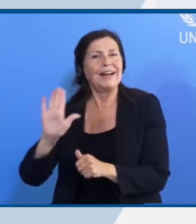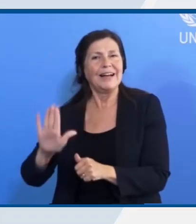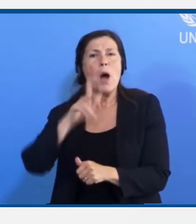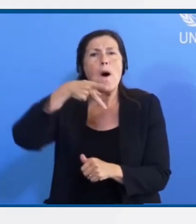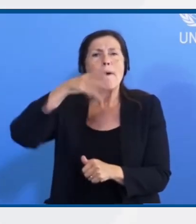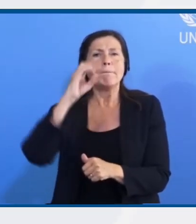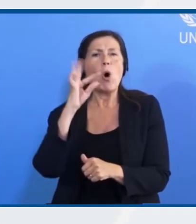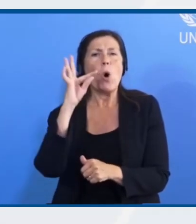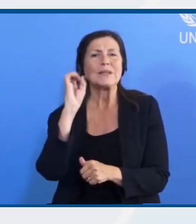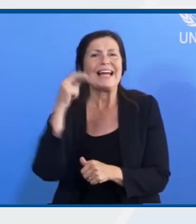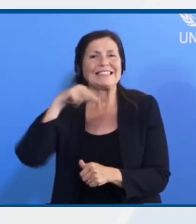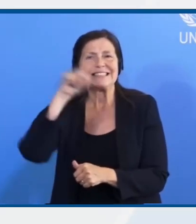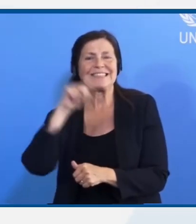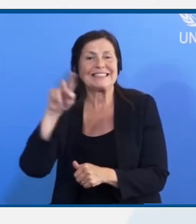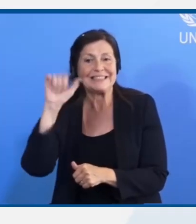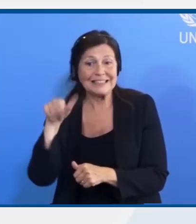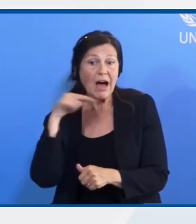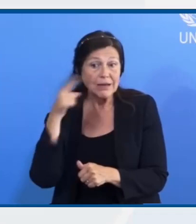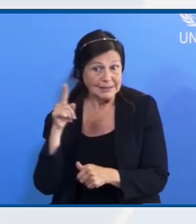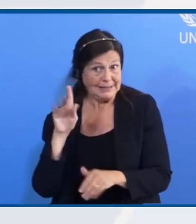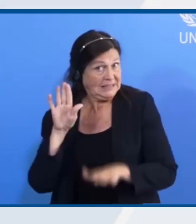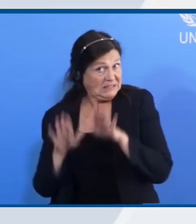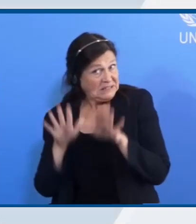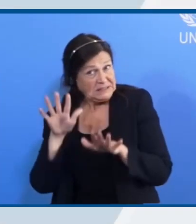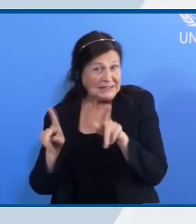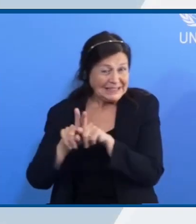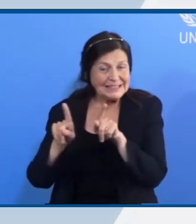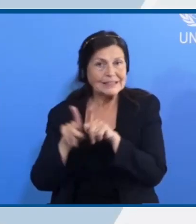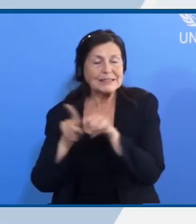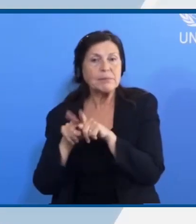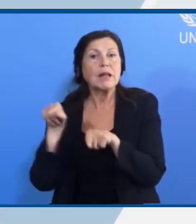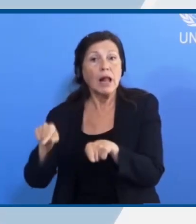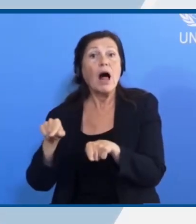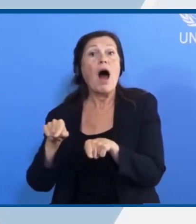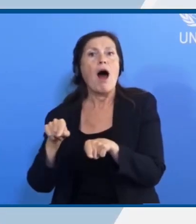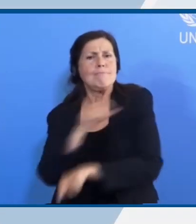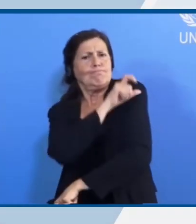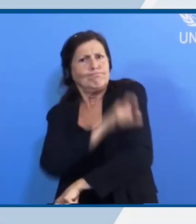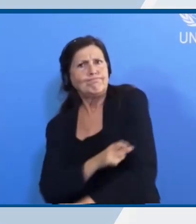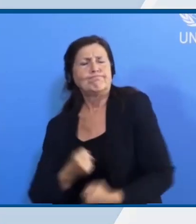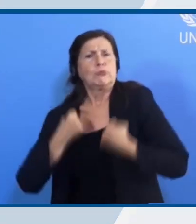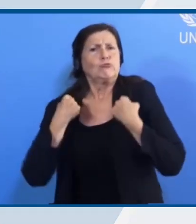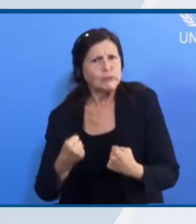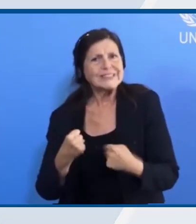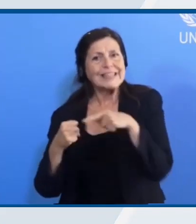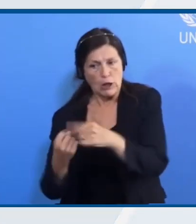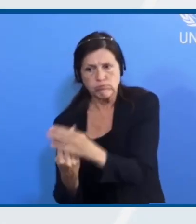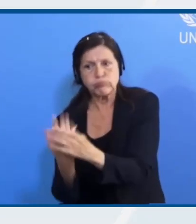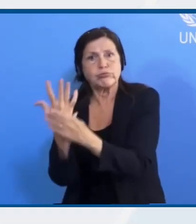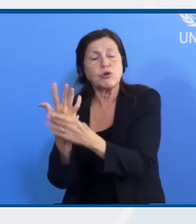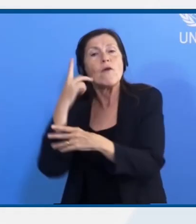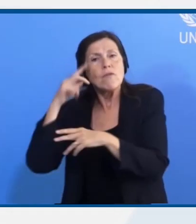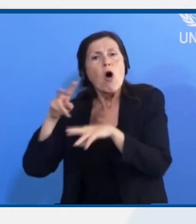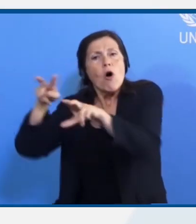been a similar resilience hub for rural villages? So you have 3 questions in one. Is the Resilience